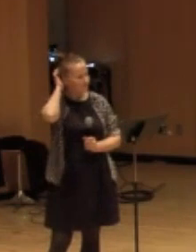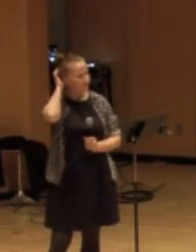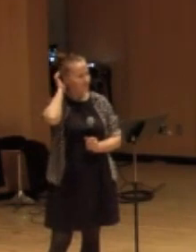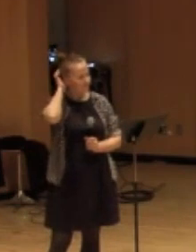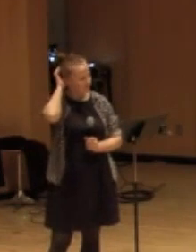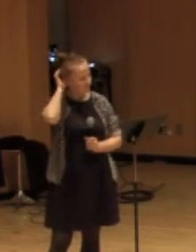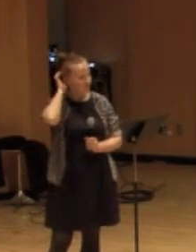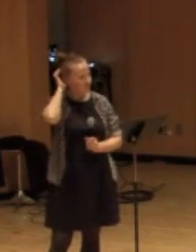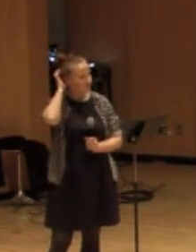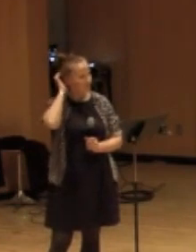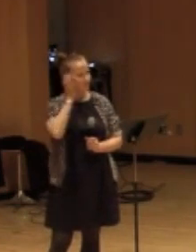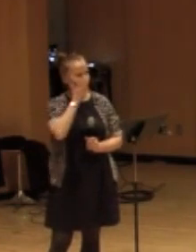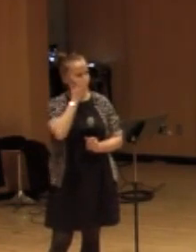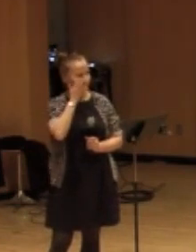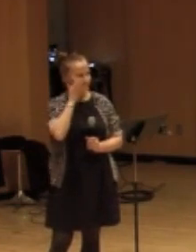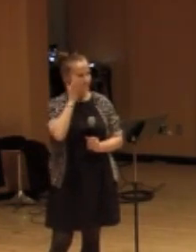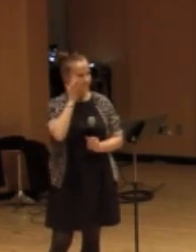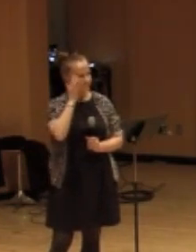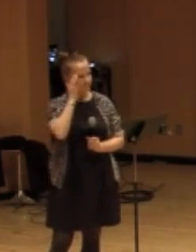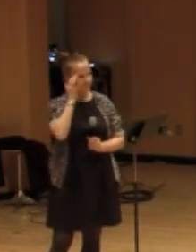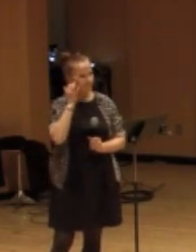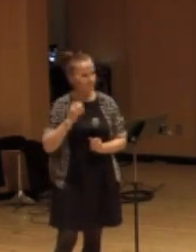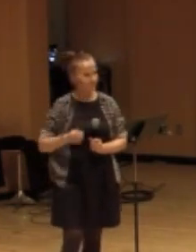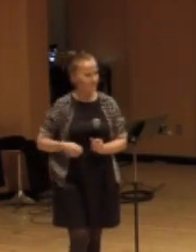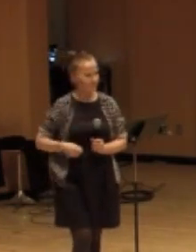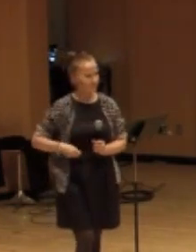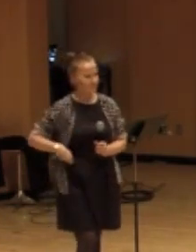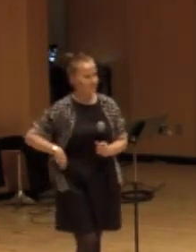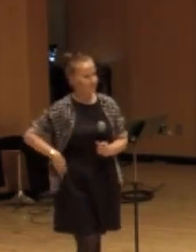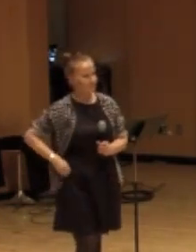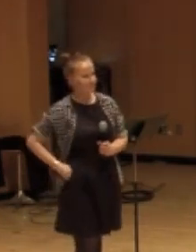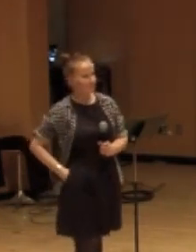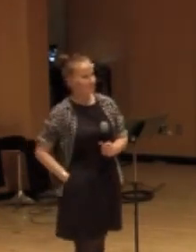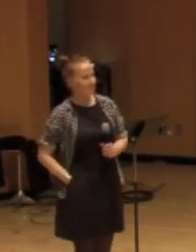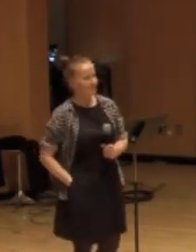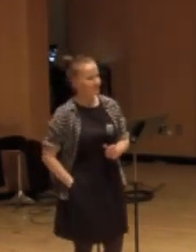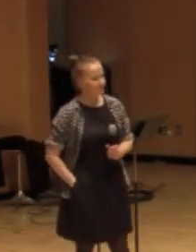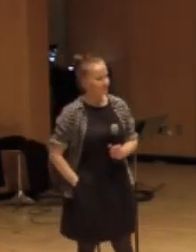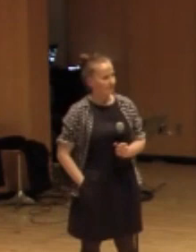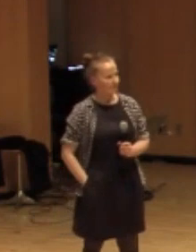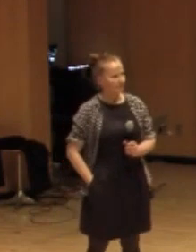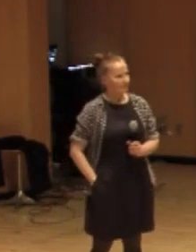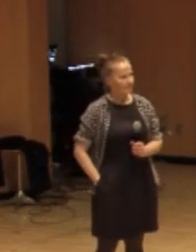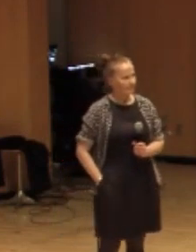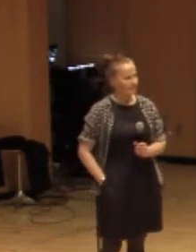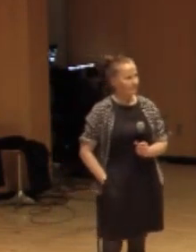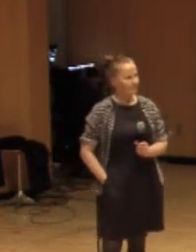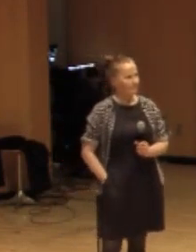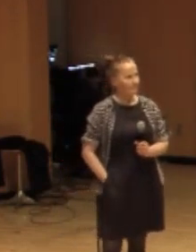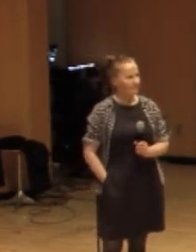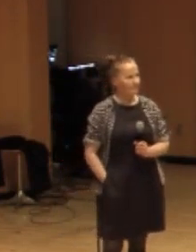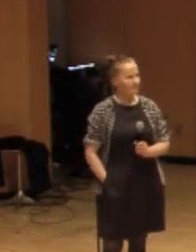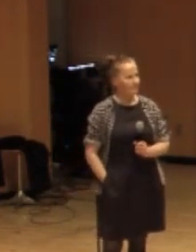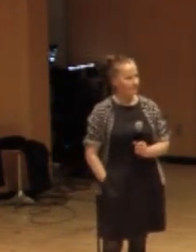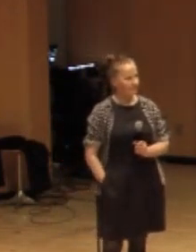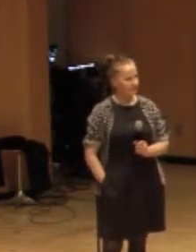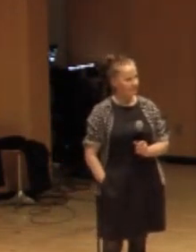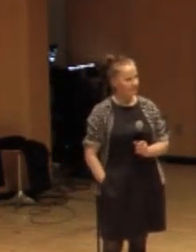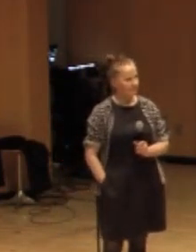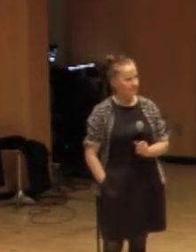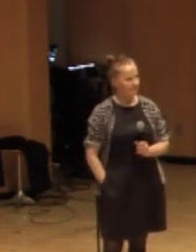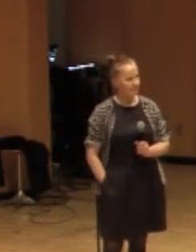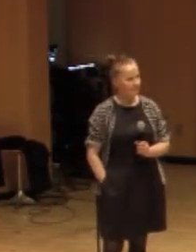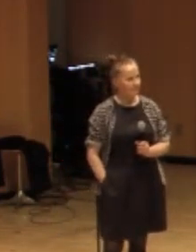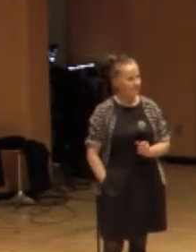know I see now I see B say in the in a a long line of of contemporaries um in